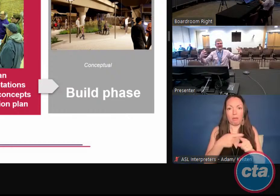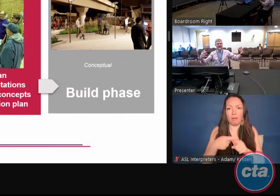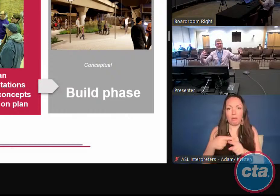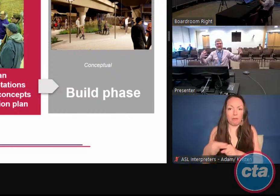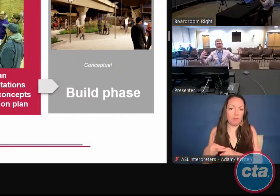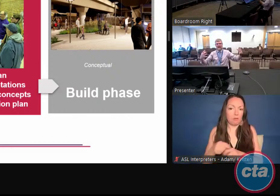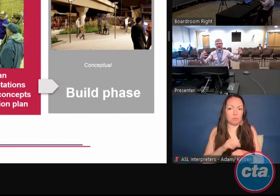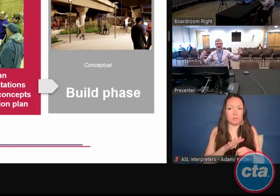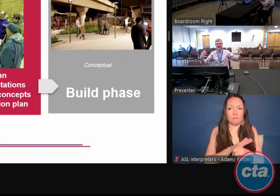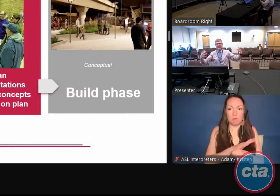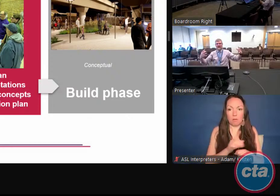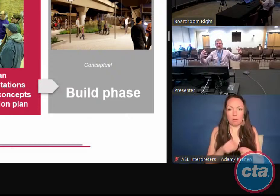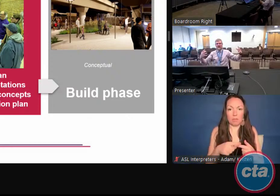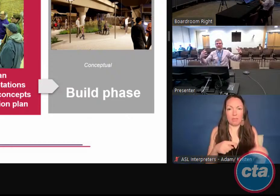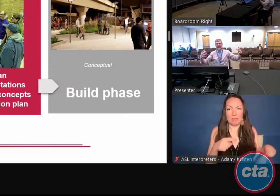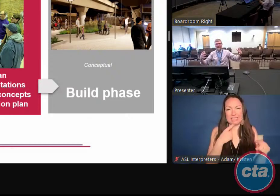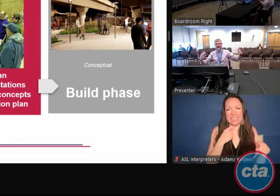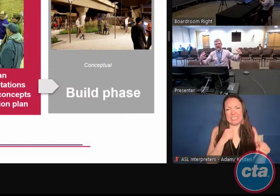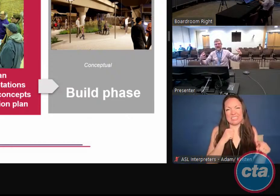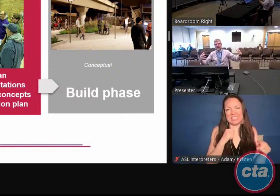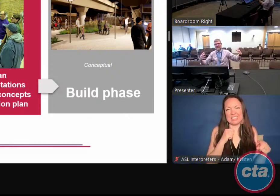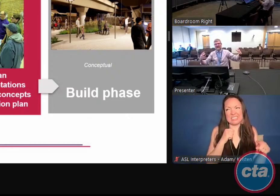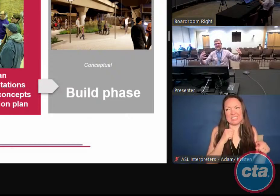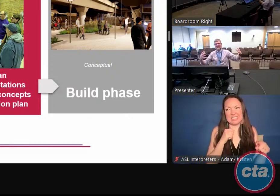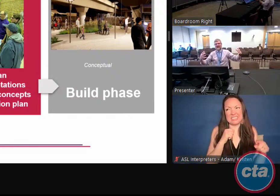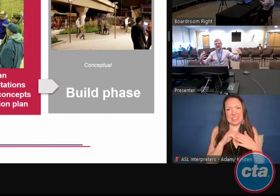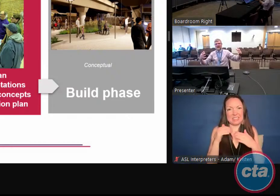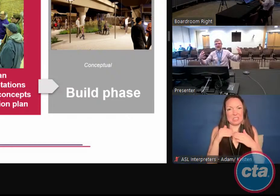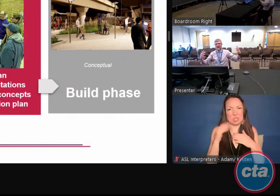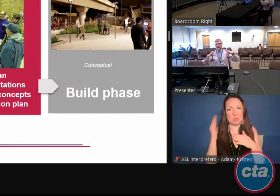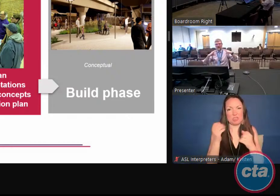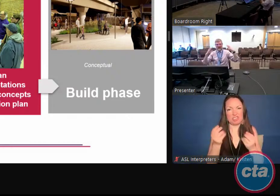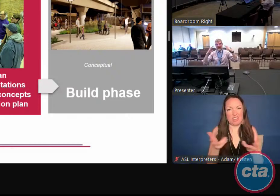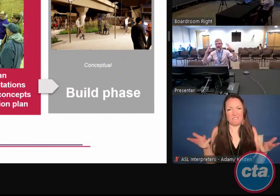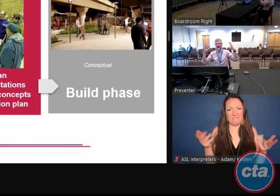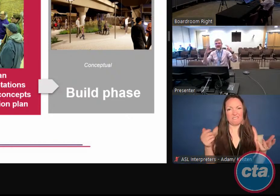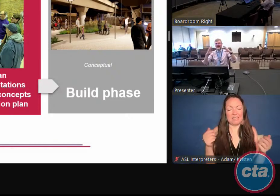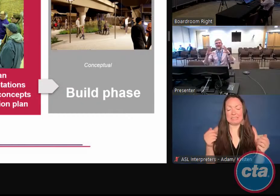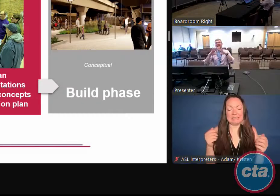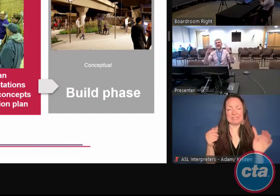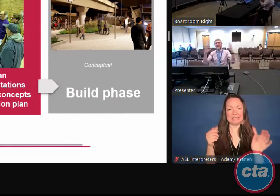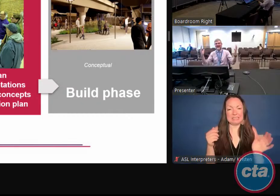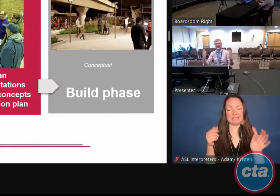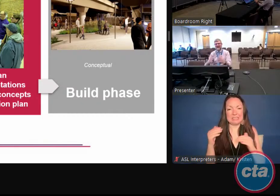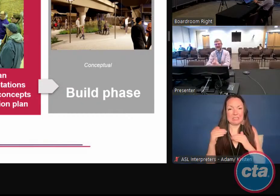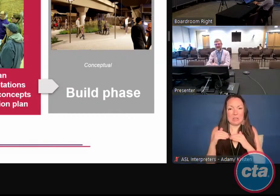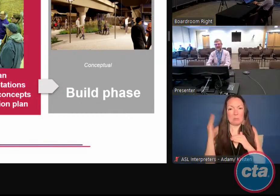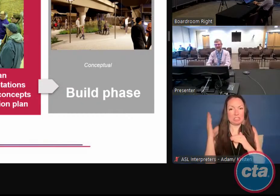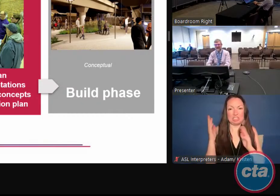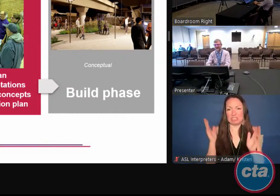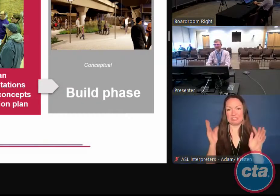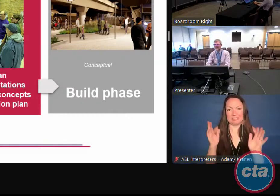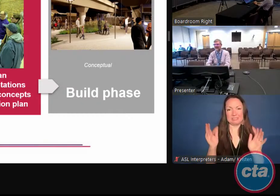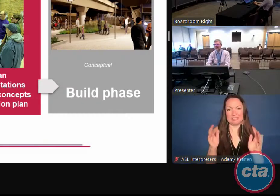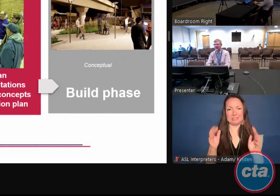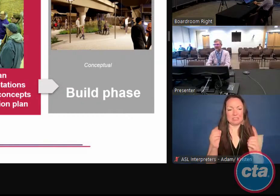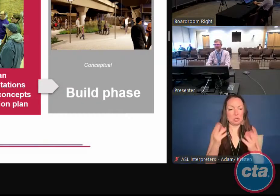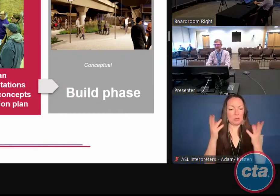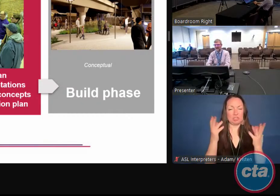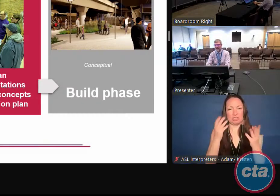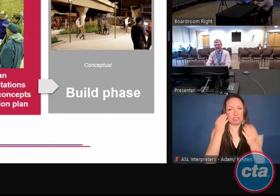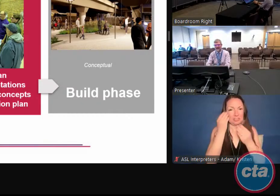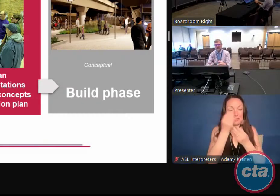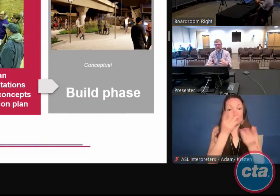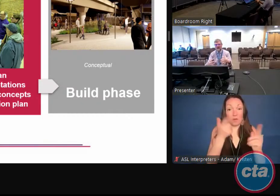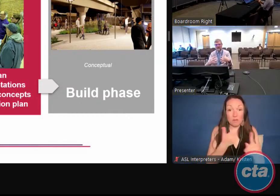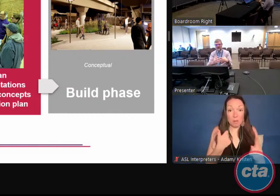populated and stuff. And then they went, oh my God, that's way too much stuff. Like you have you've taken way too much information from us now and we need to